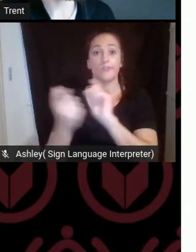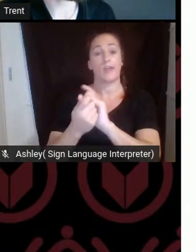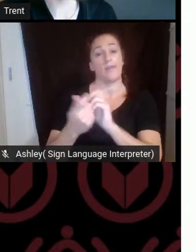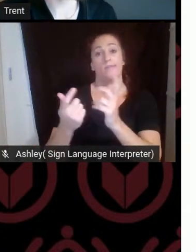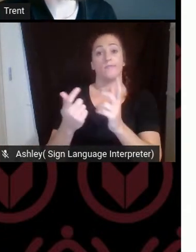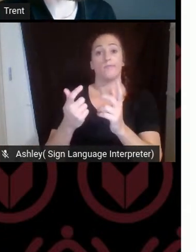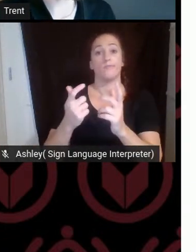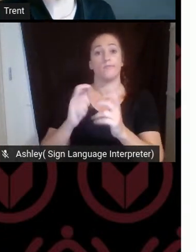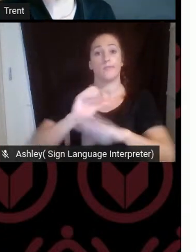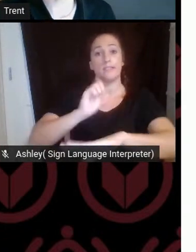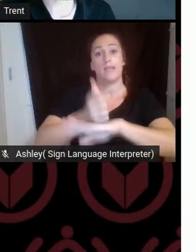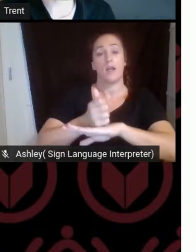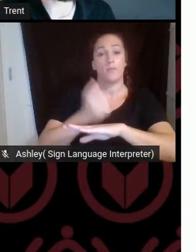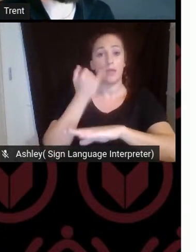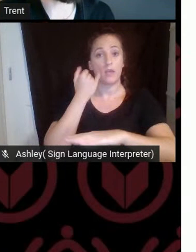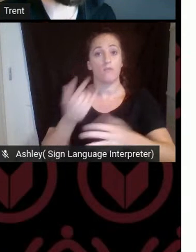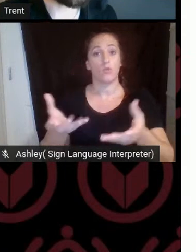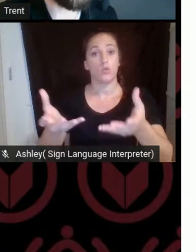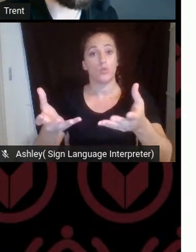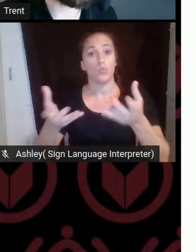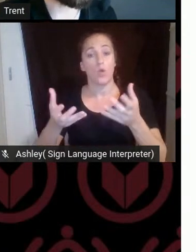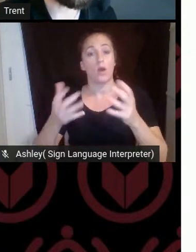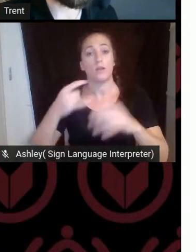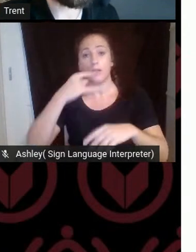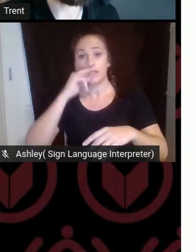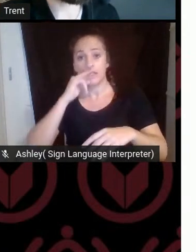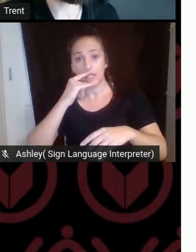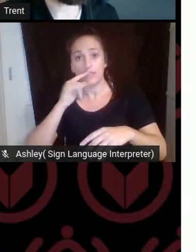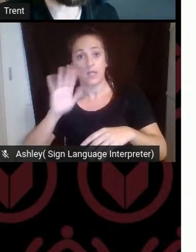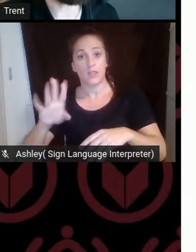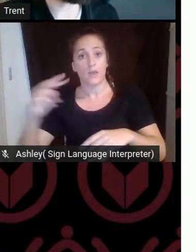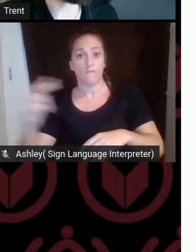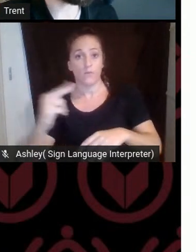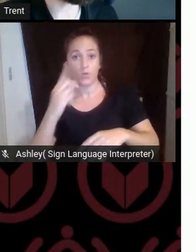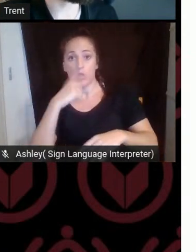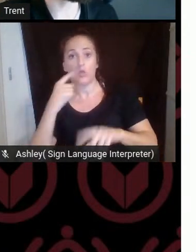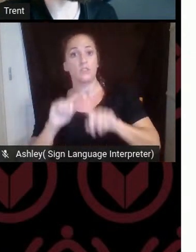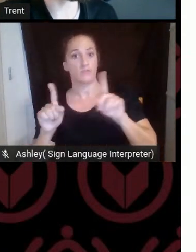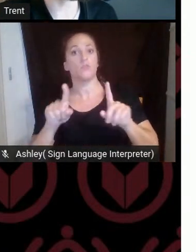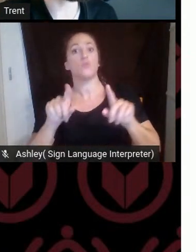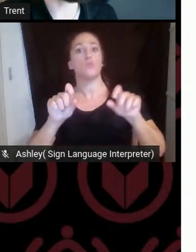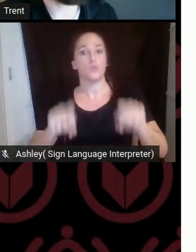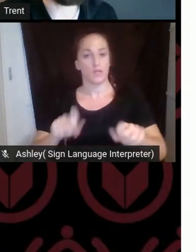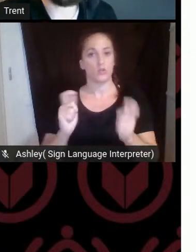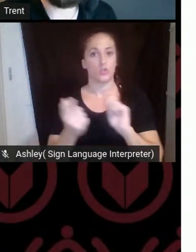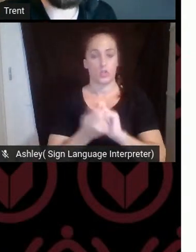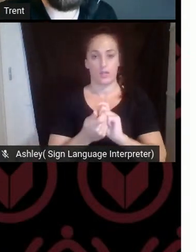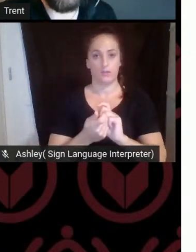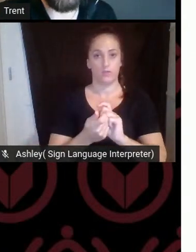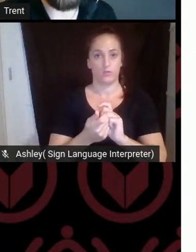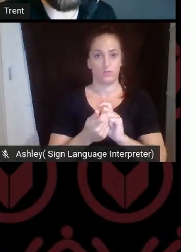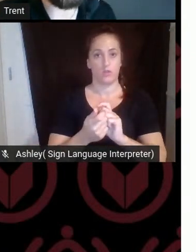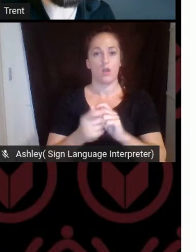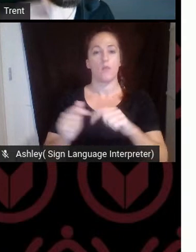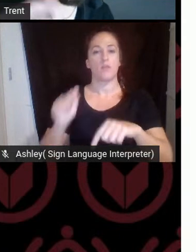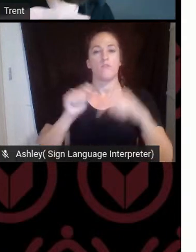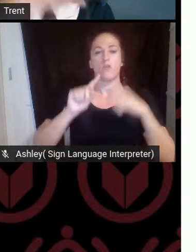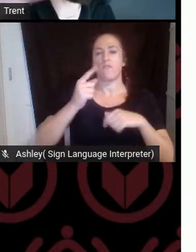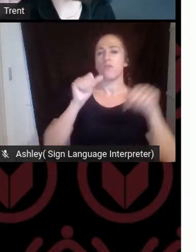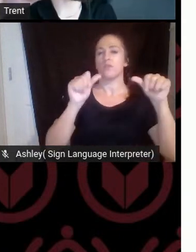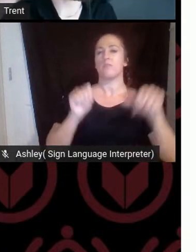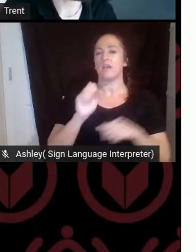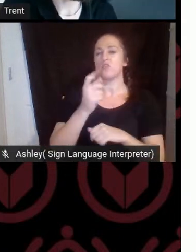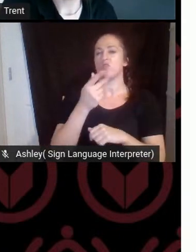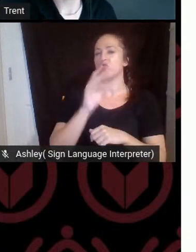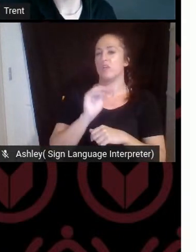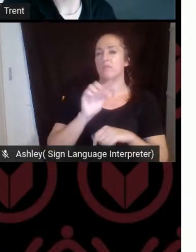things. Now, that's an important difference between classwork tab and stream. The stream, you can't really reorder and reorganize things. It automatically